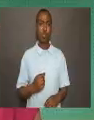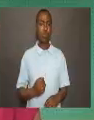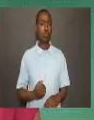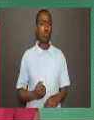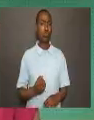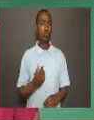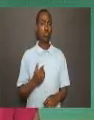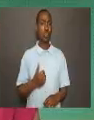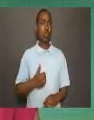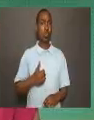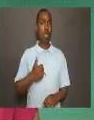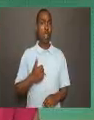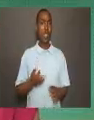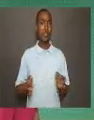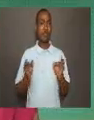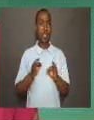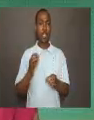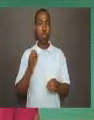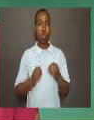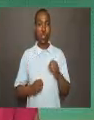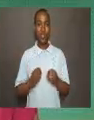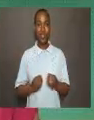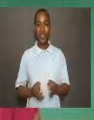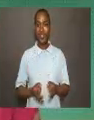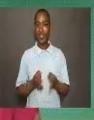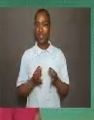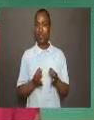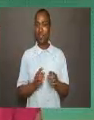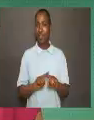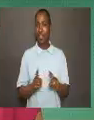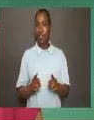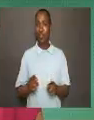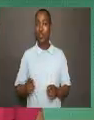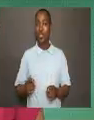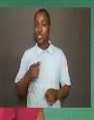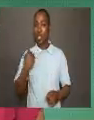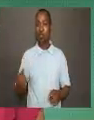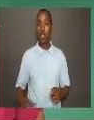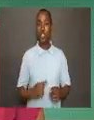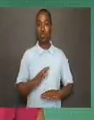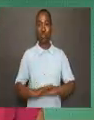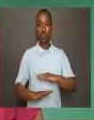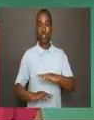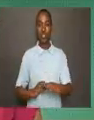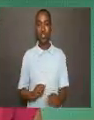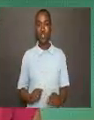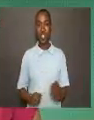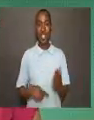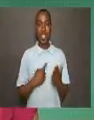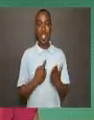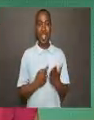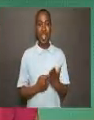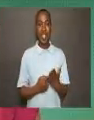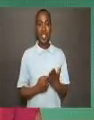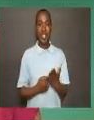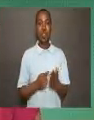organs by different circulation processes. Let us examine